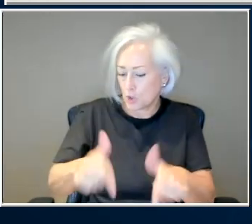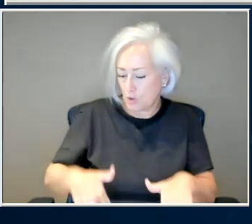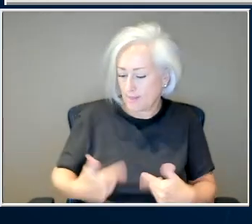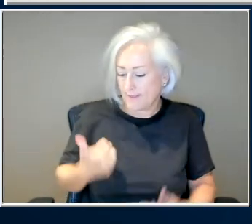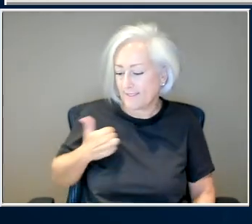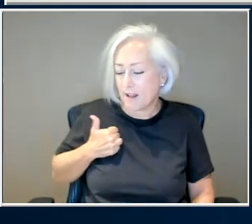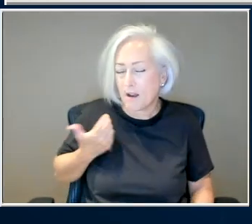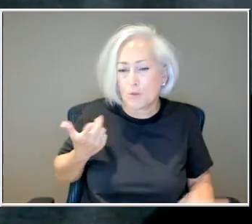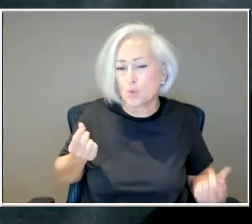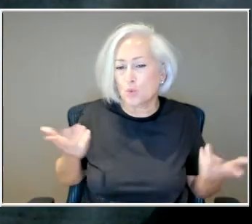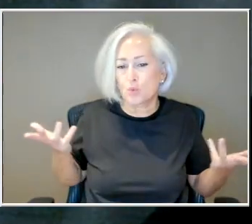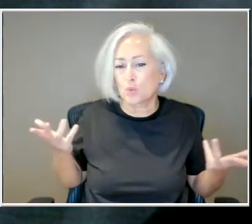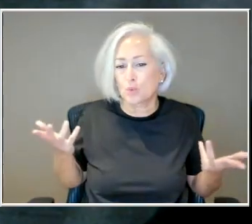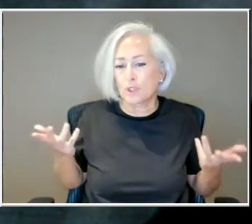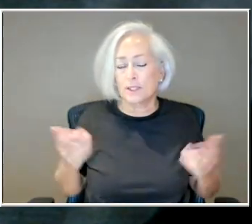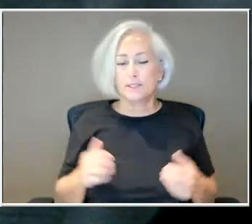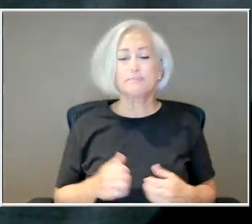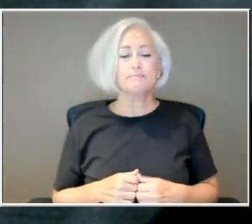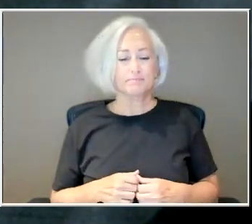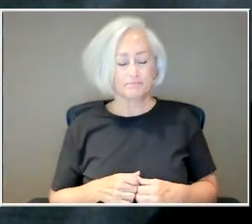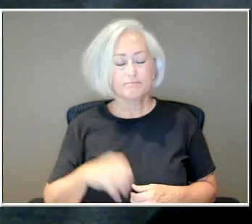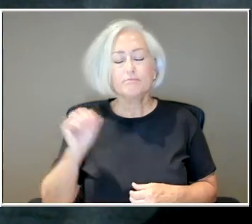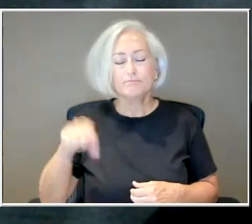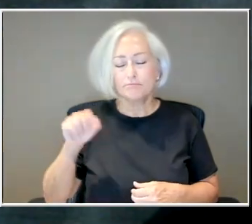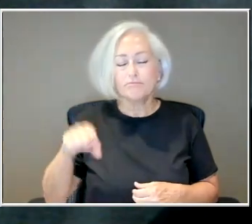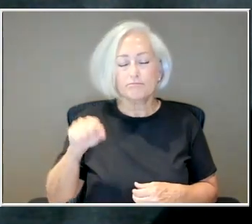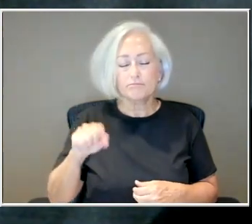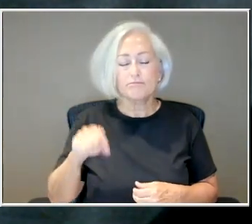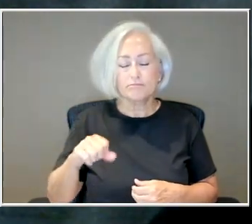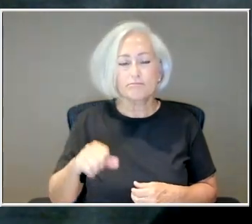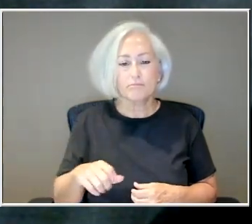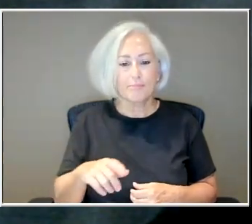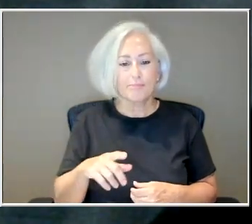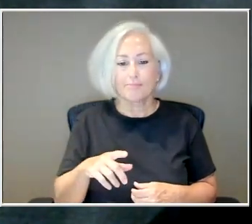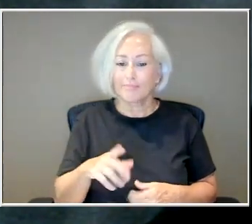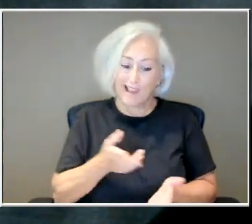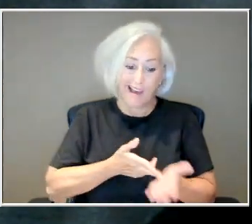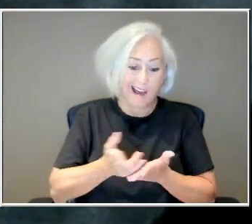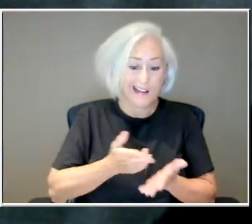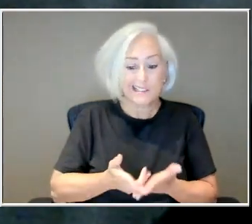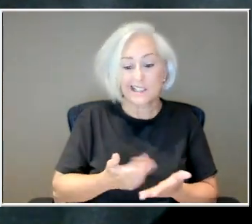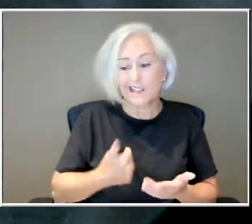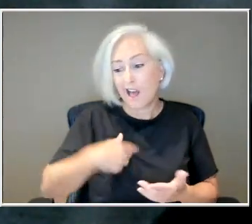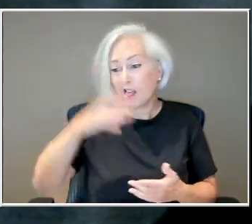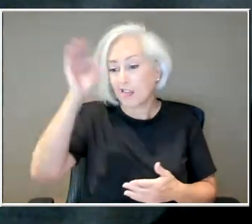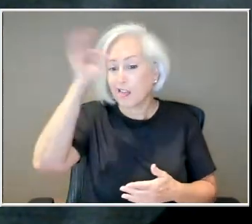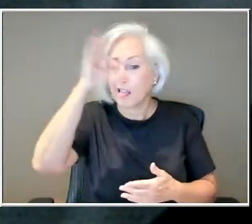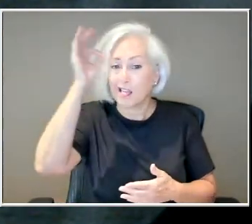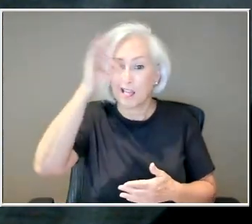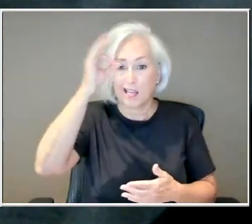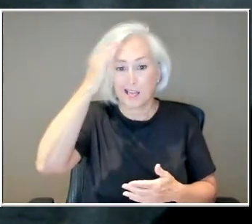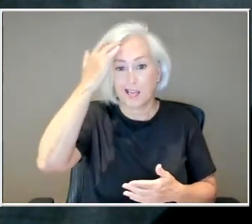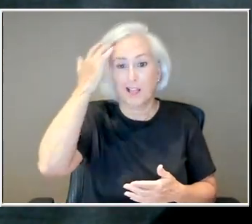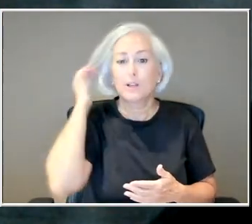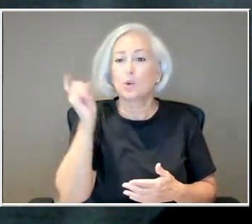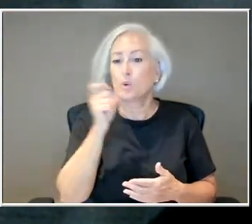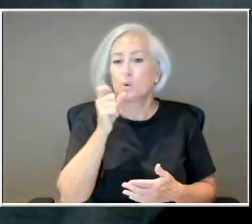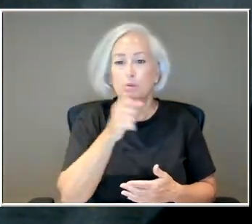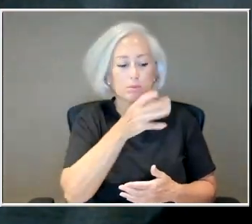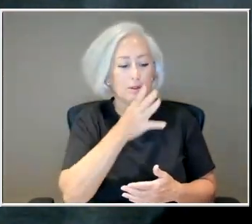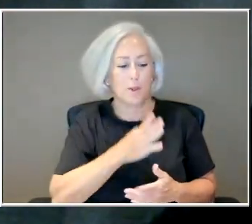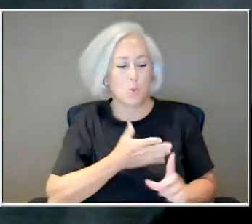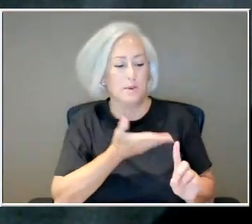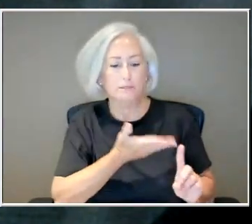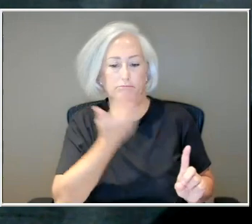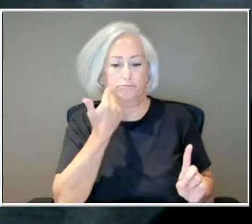happen. Sure. So to be perfectly honest, I had no idea. I obviously had no idea who the person was, the recipient